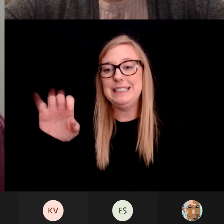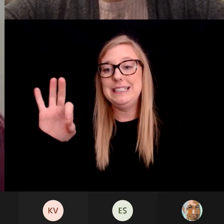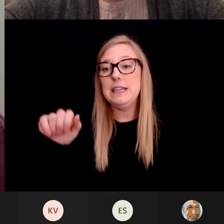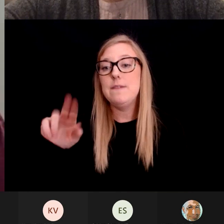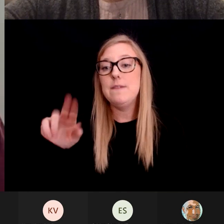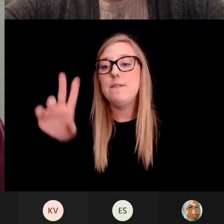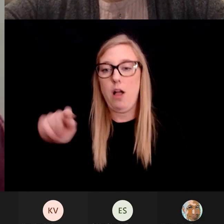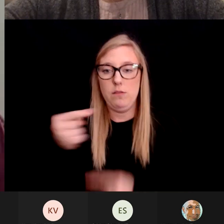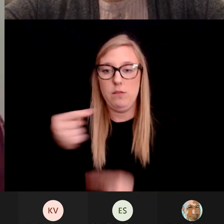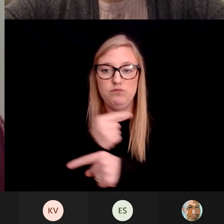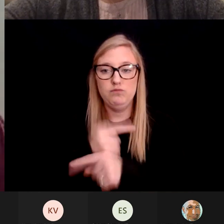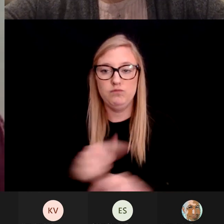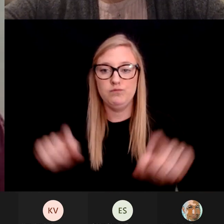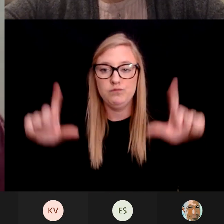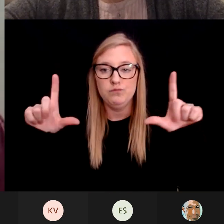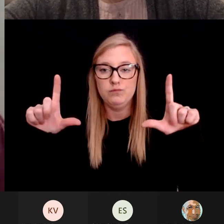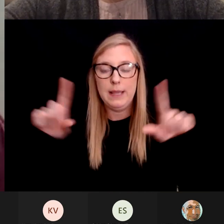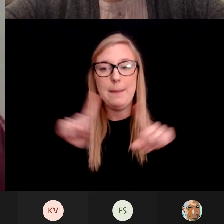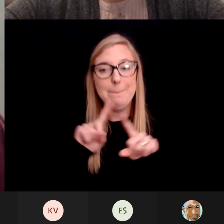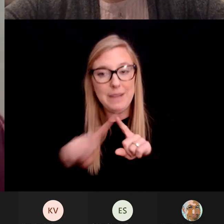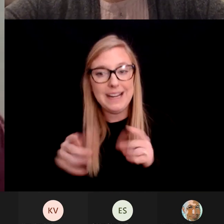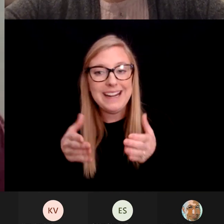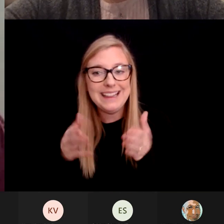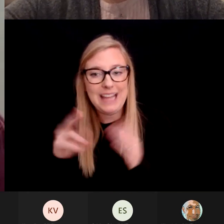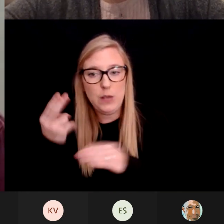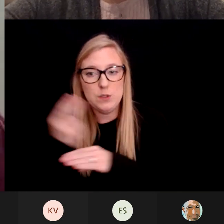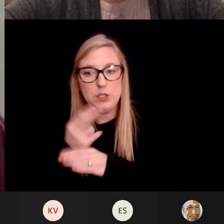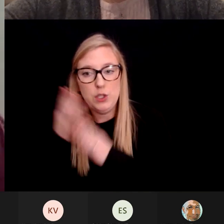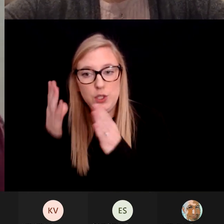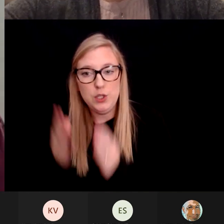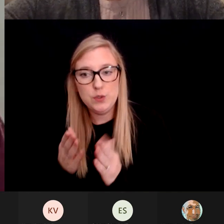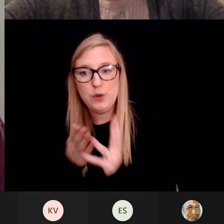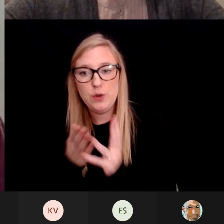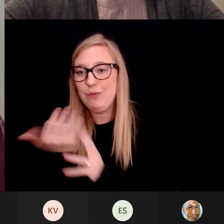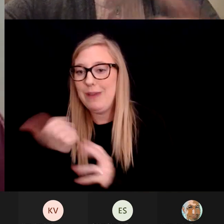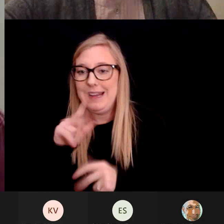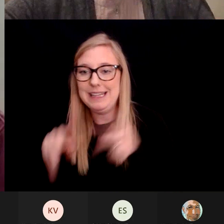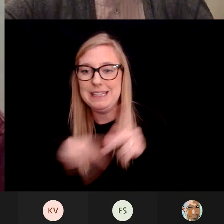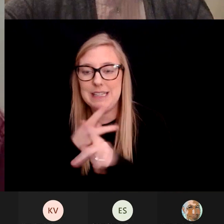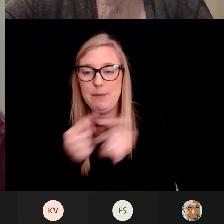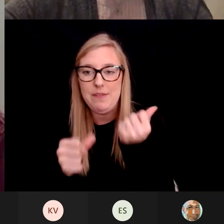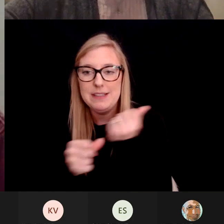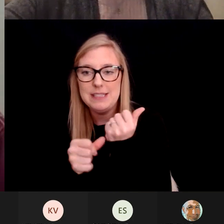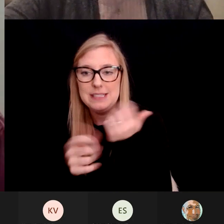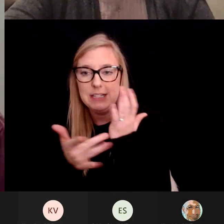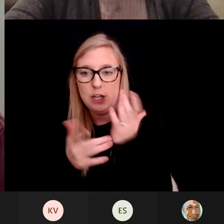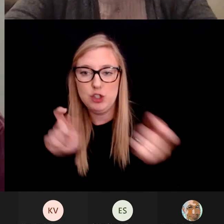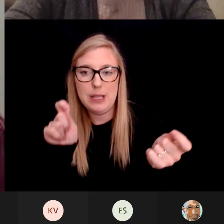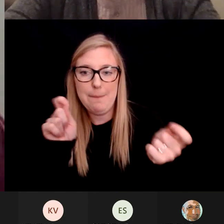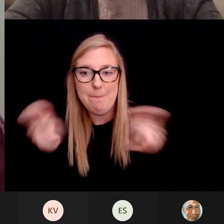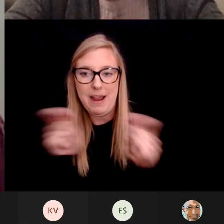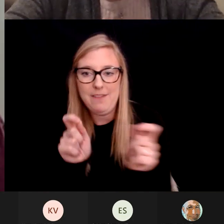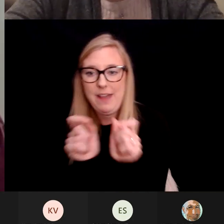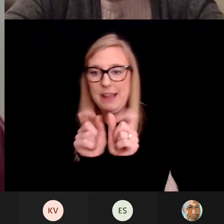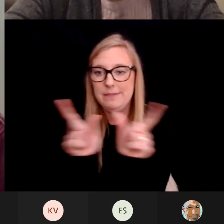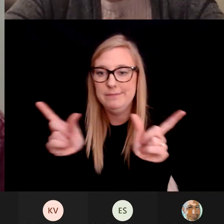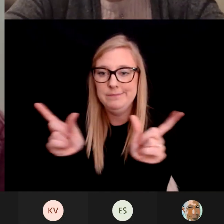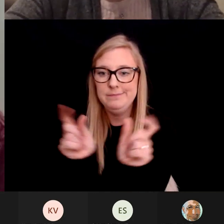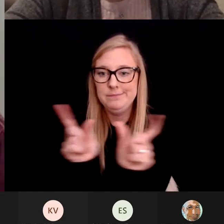user through a plugin or other assistive technology can modify that text spacing and the